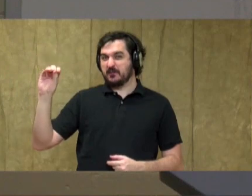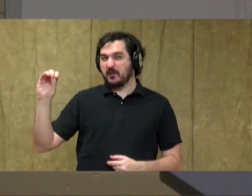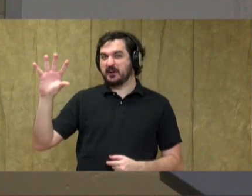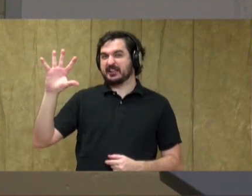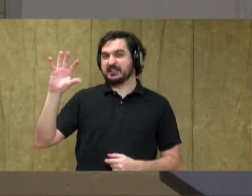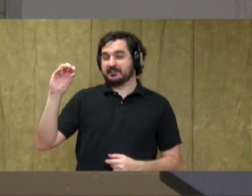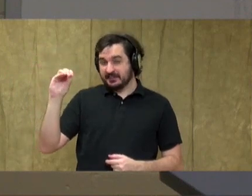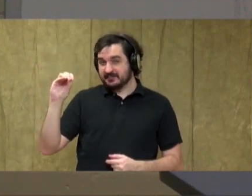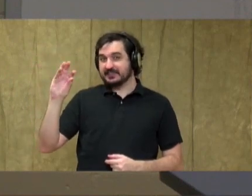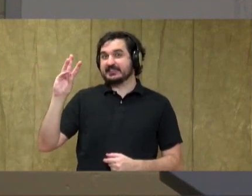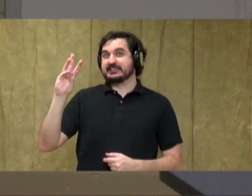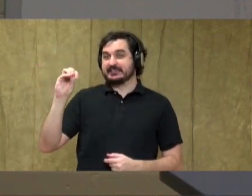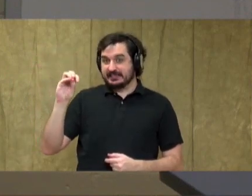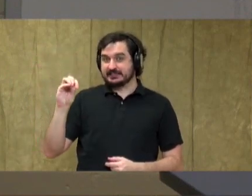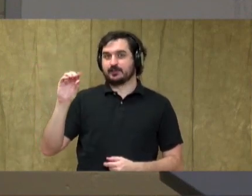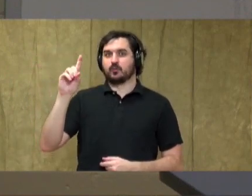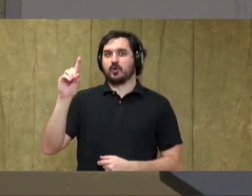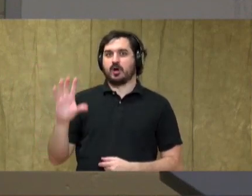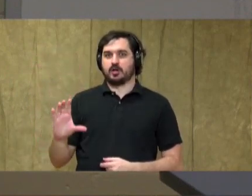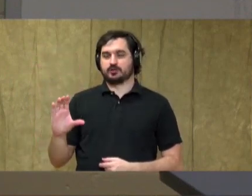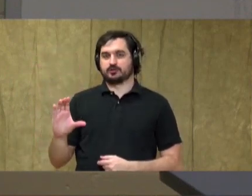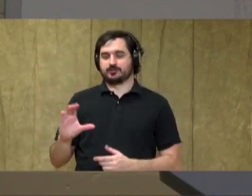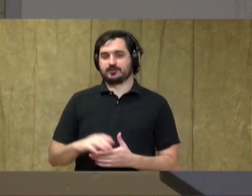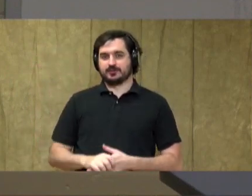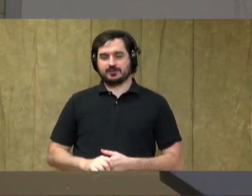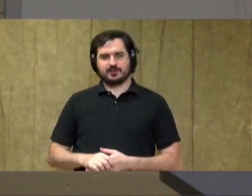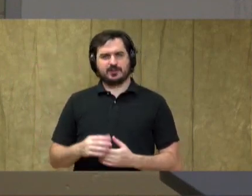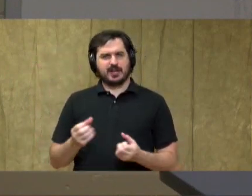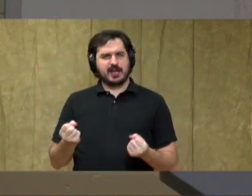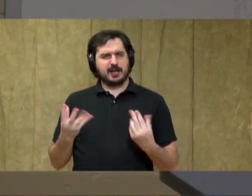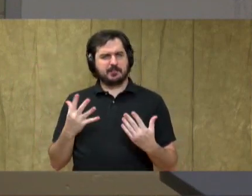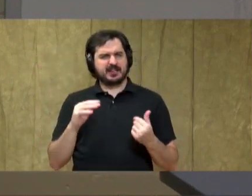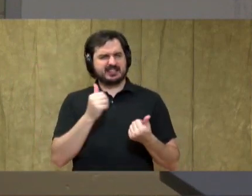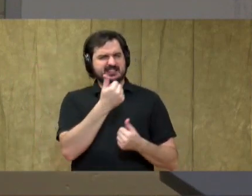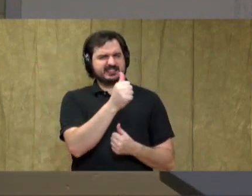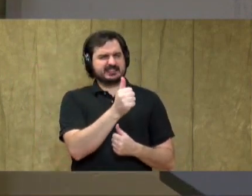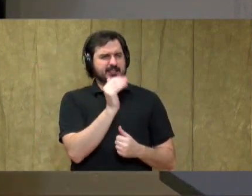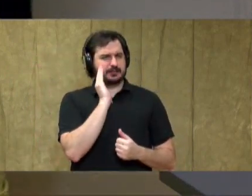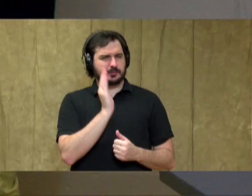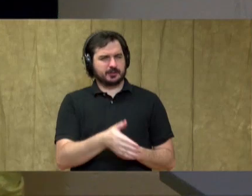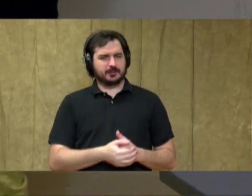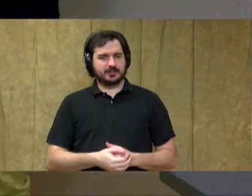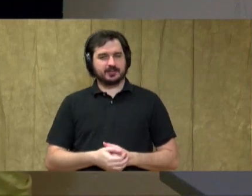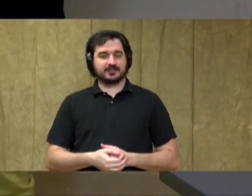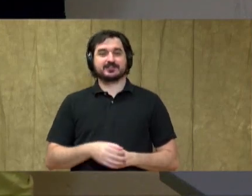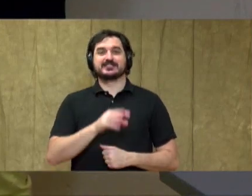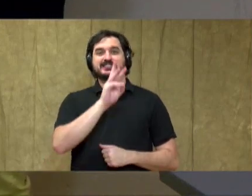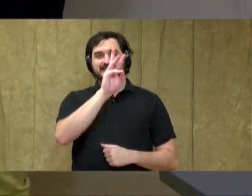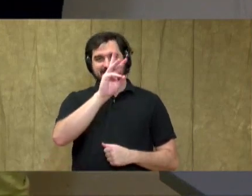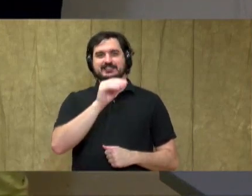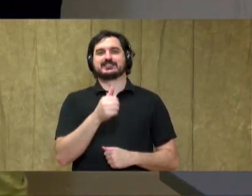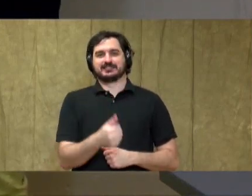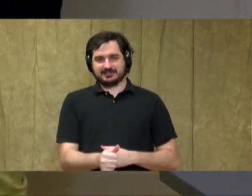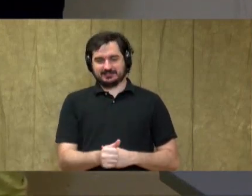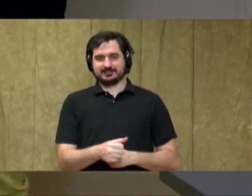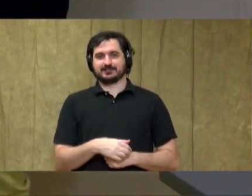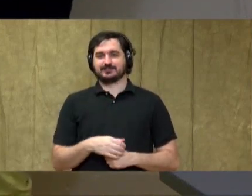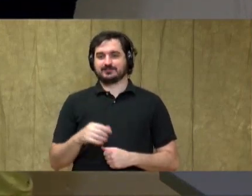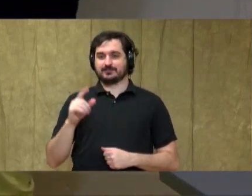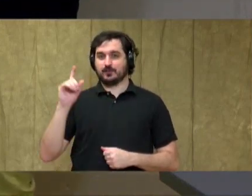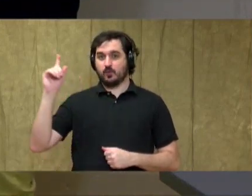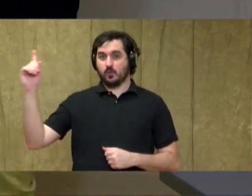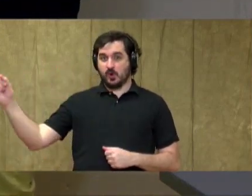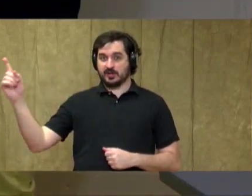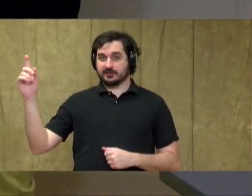60 hundredths. How many tenths would that be? 6 tenths. 1,